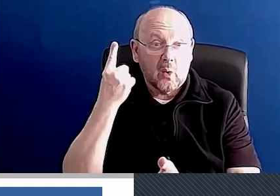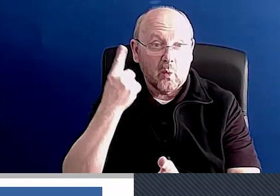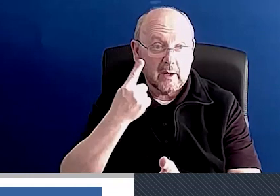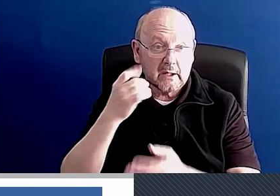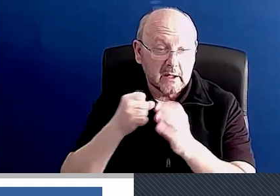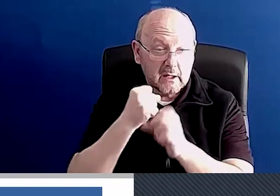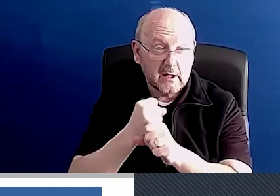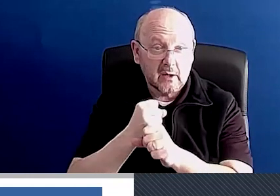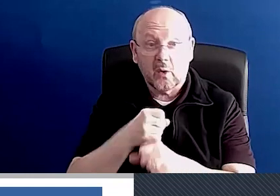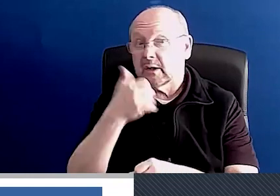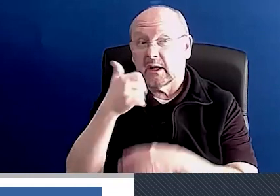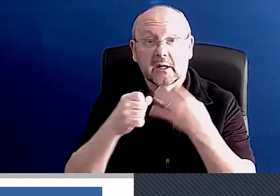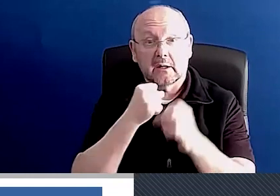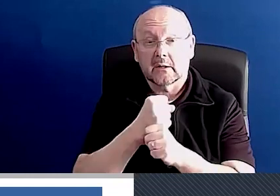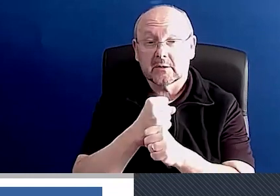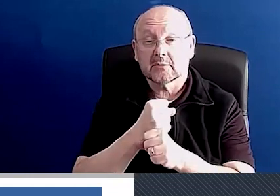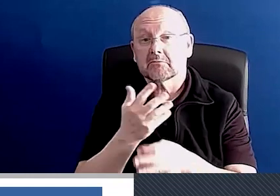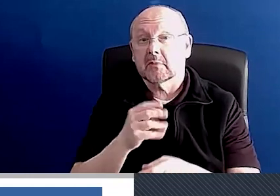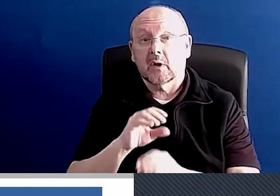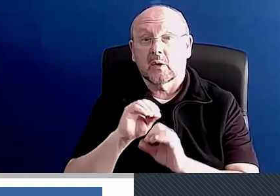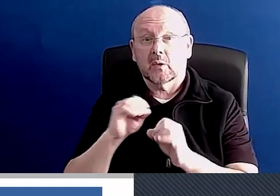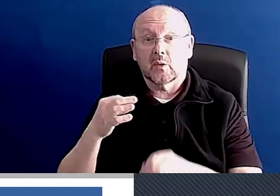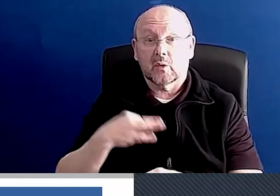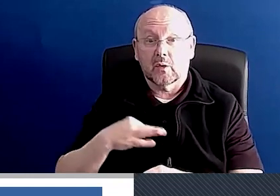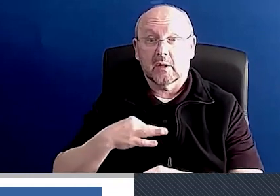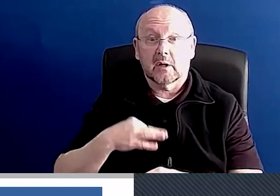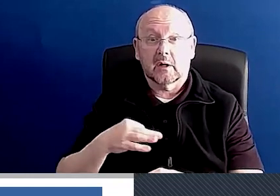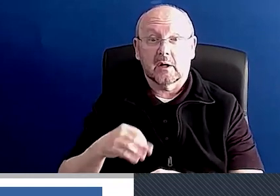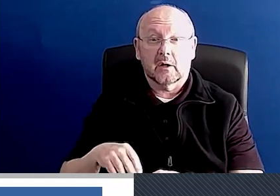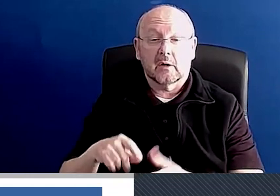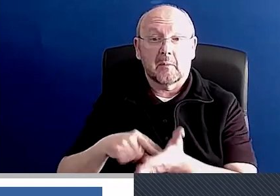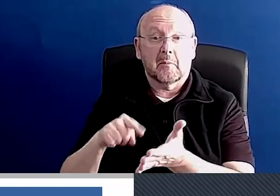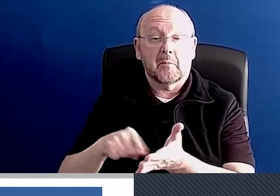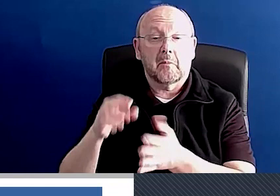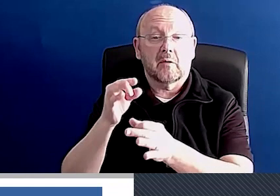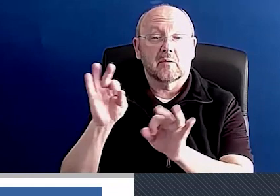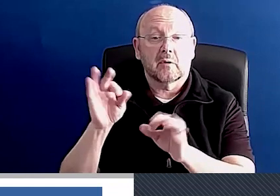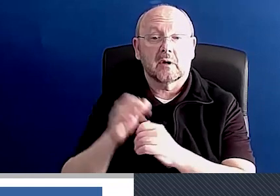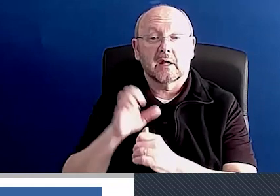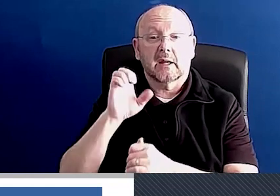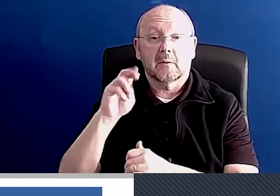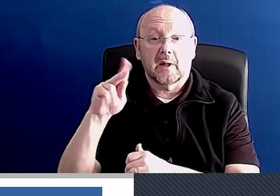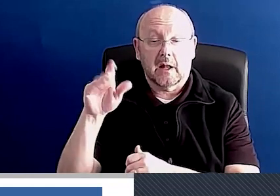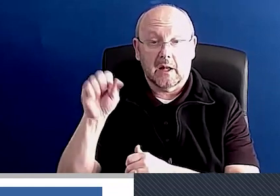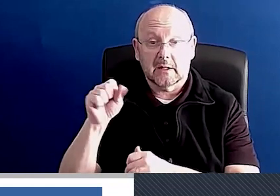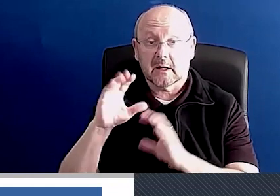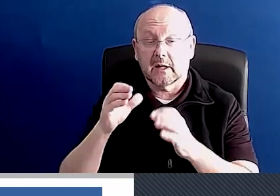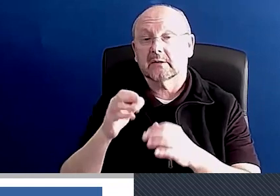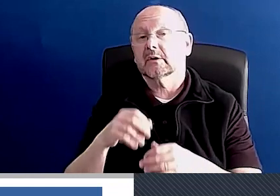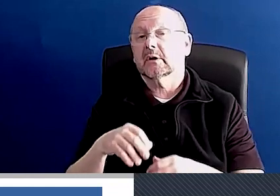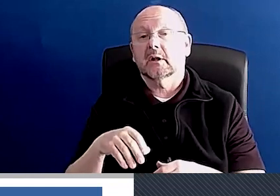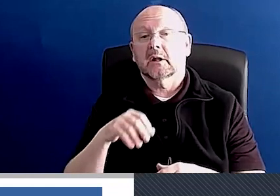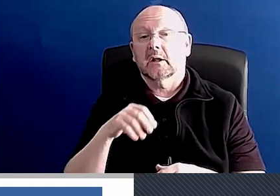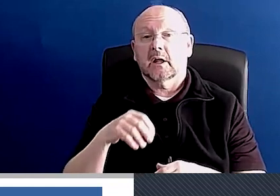years. If a class is non-credit, it is tuition free. So all of our EMLS classes are offered